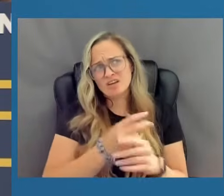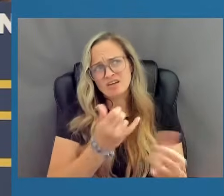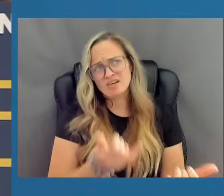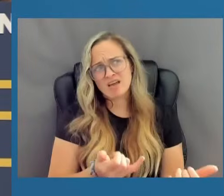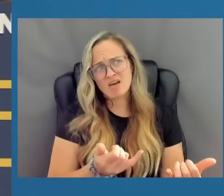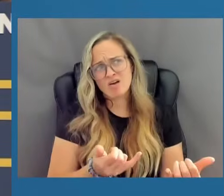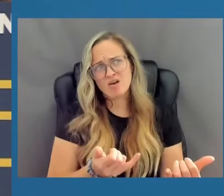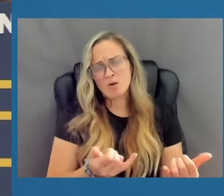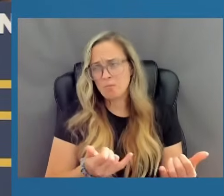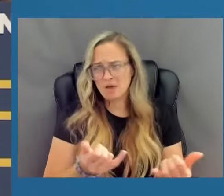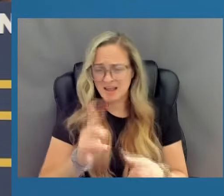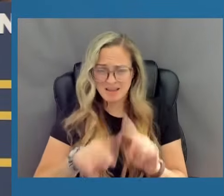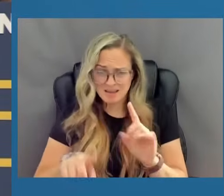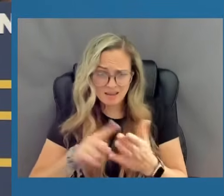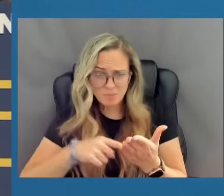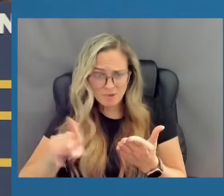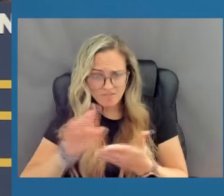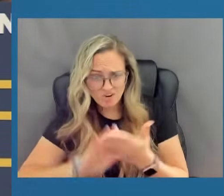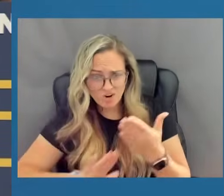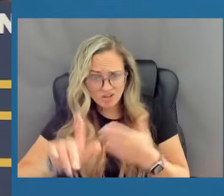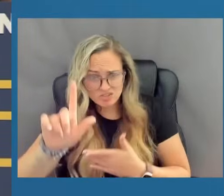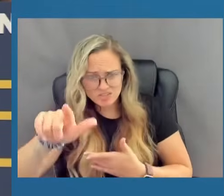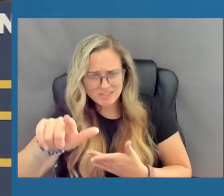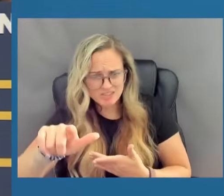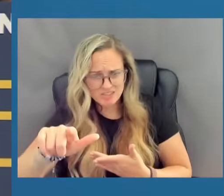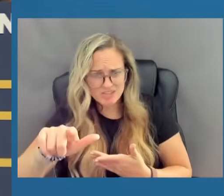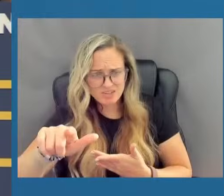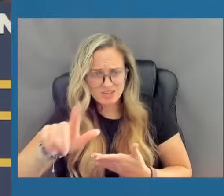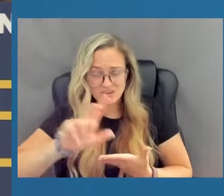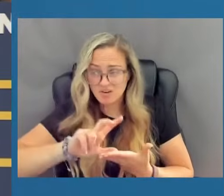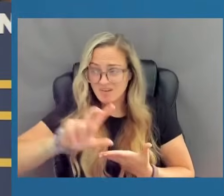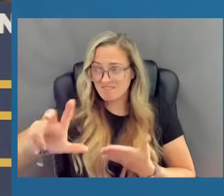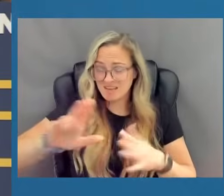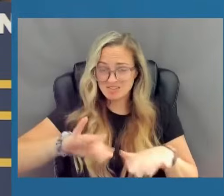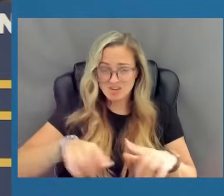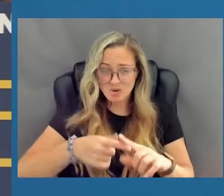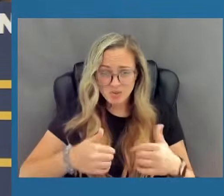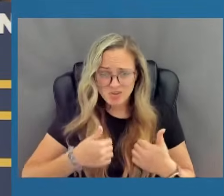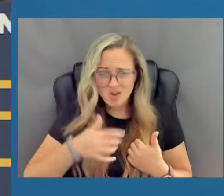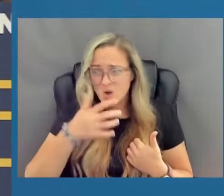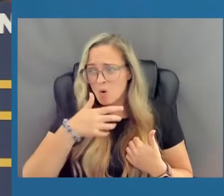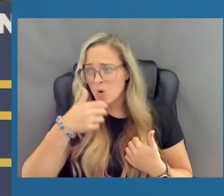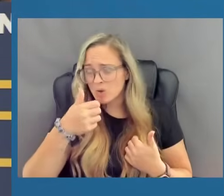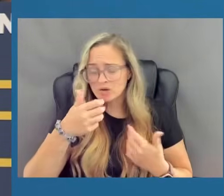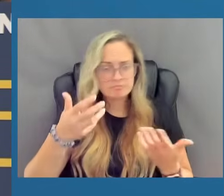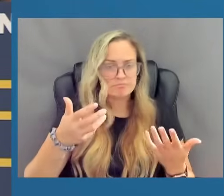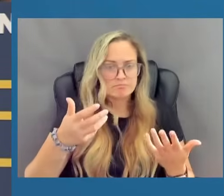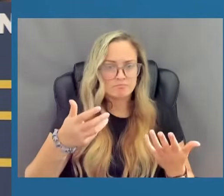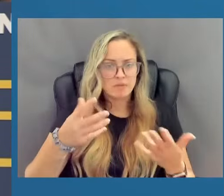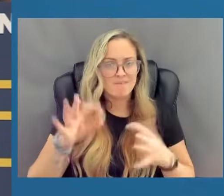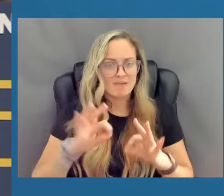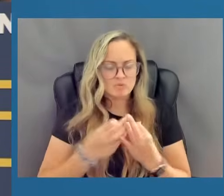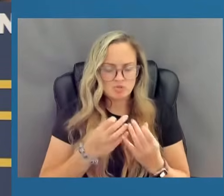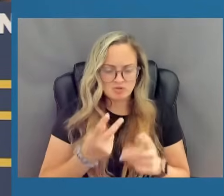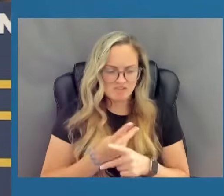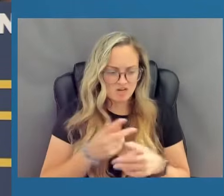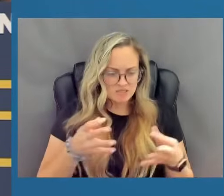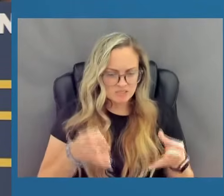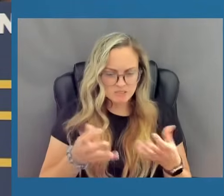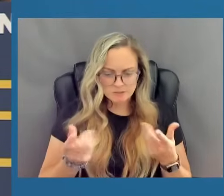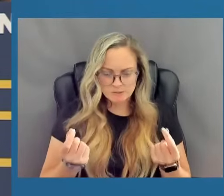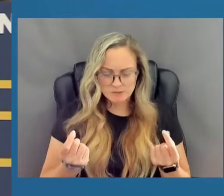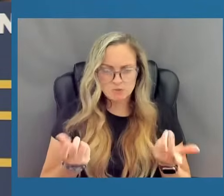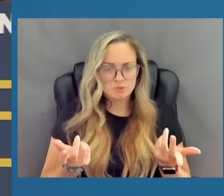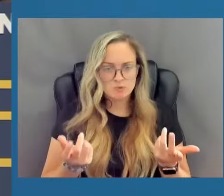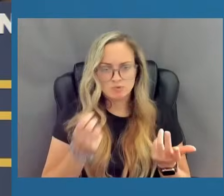college later then. I mean, you're going to invest in your child when they're young or older. I mean, this is what families are struggling with.